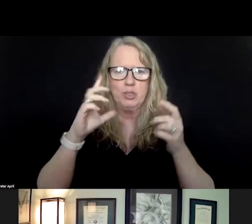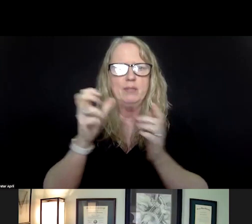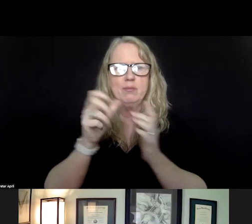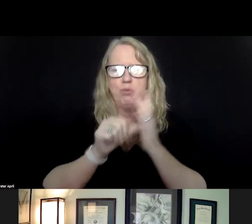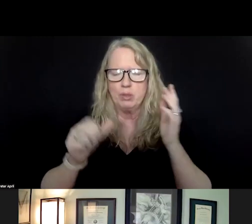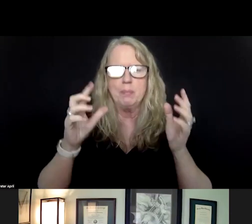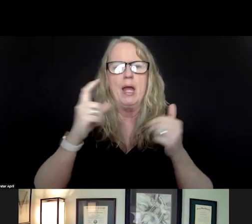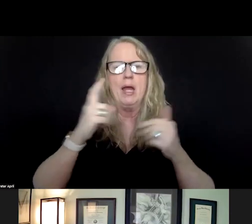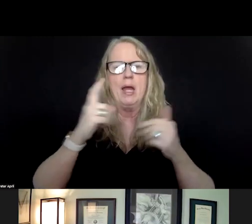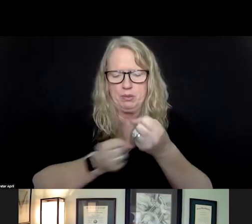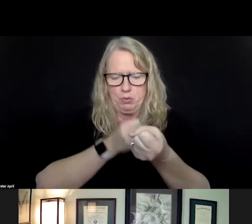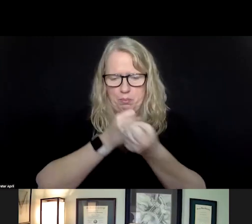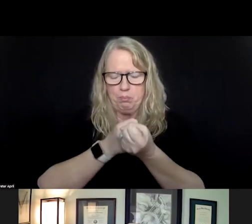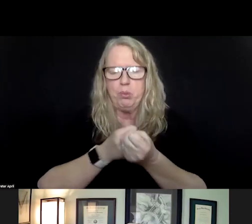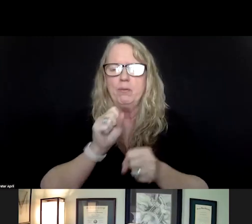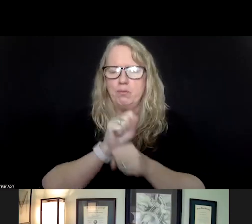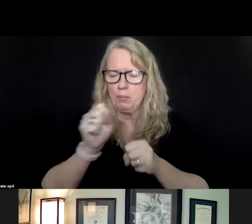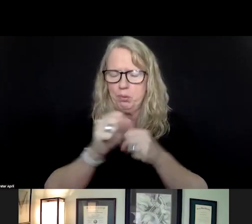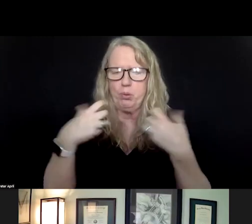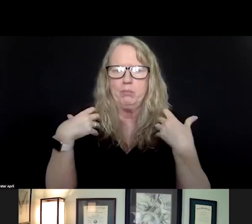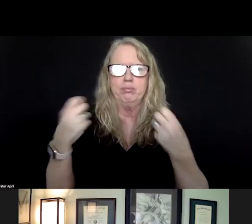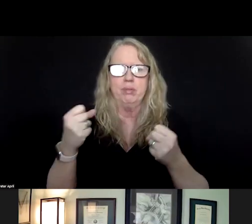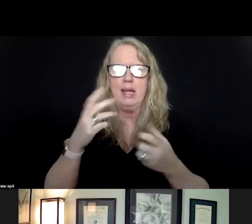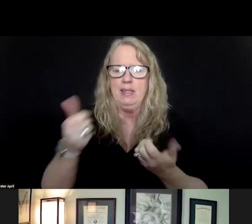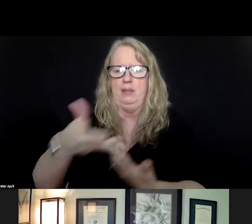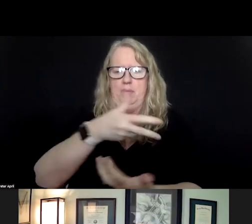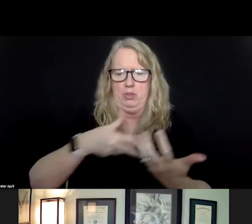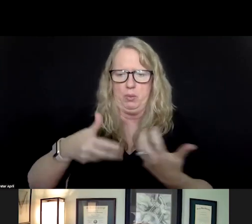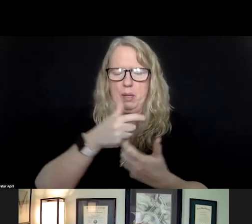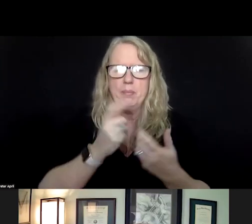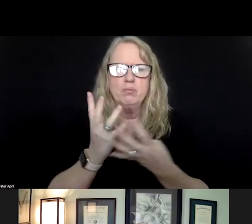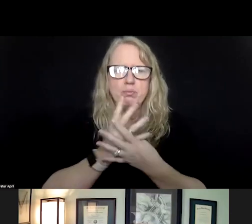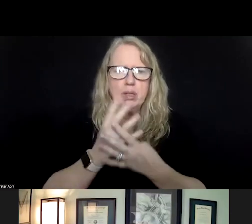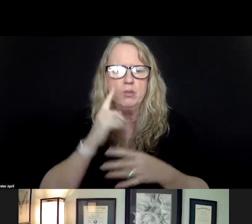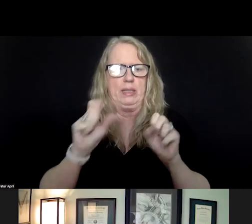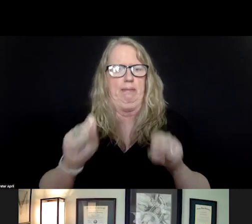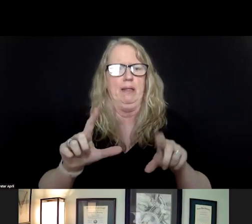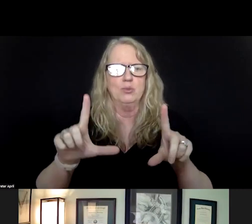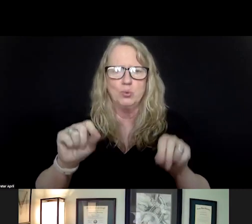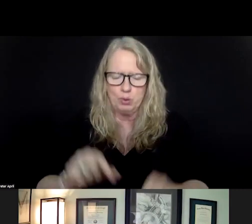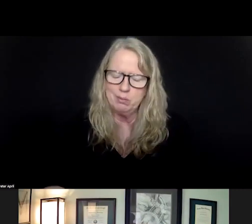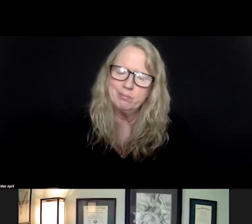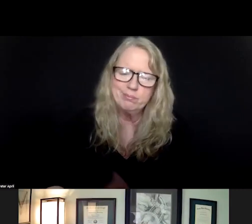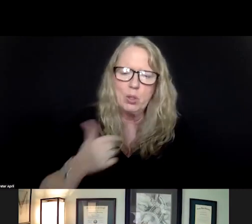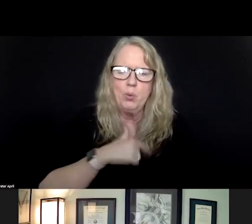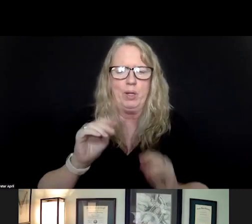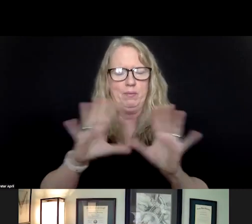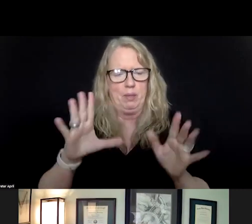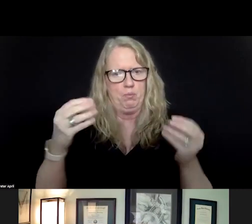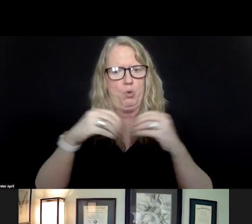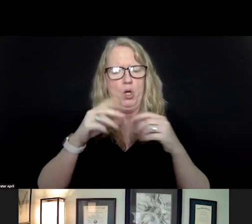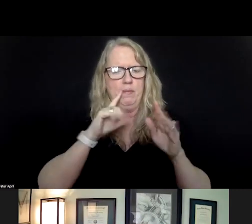on supporting employee well-being and some interactive screening tools to do that. We obviously know there's been a big focus